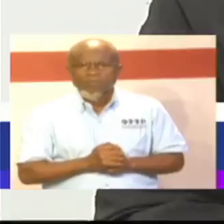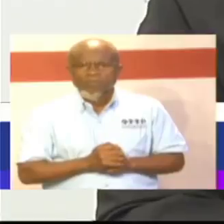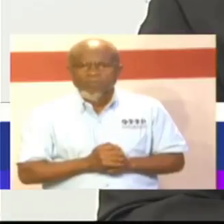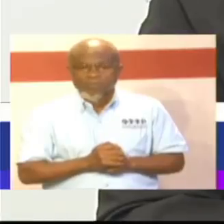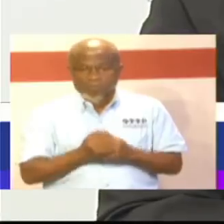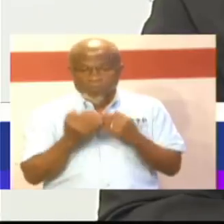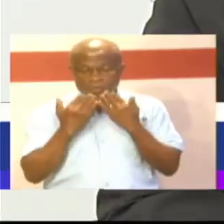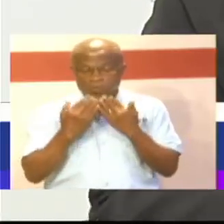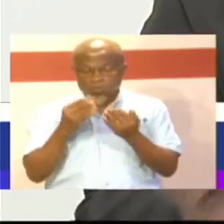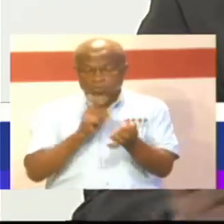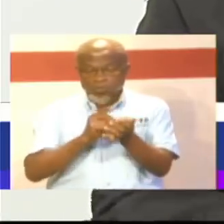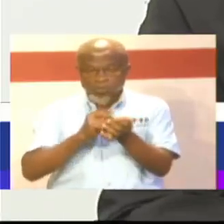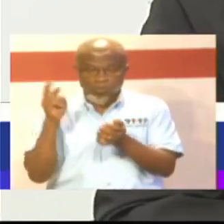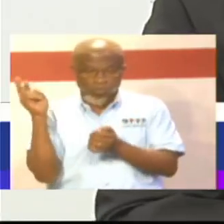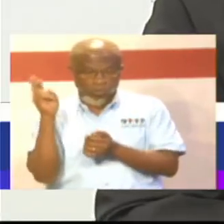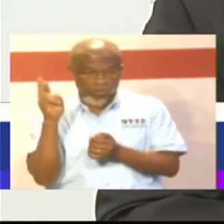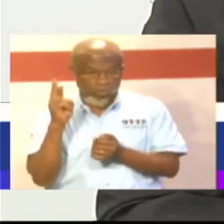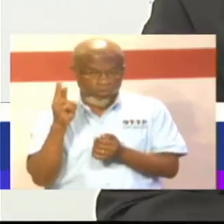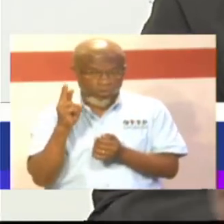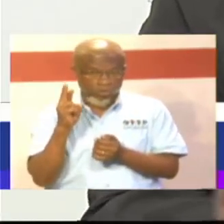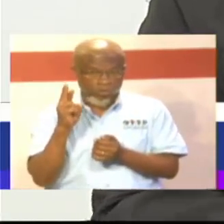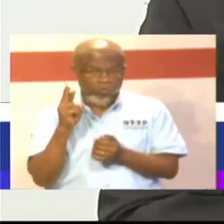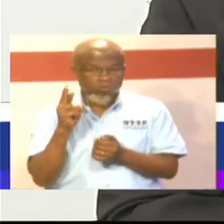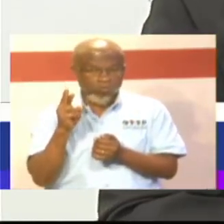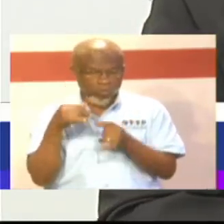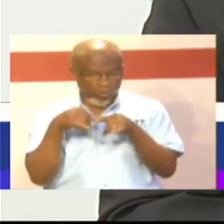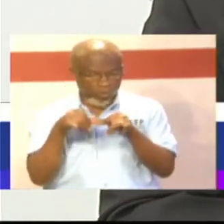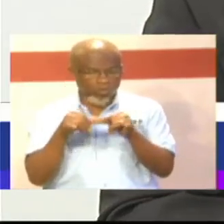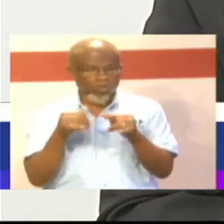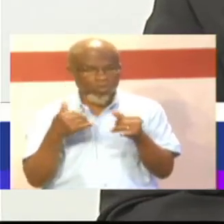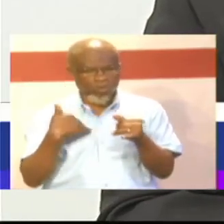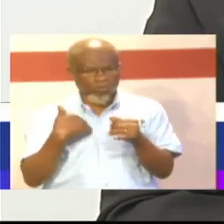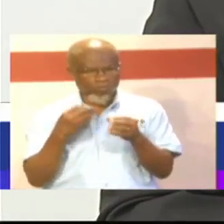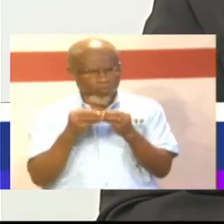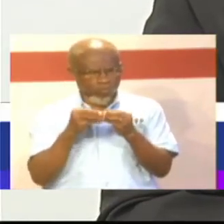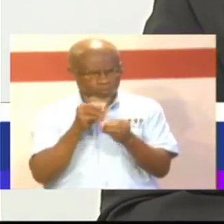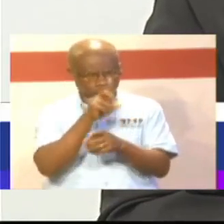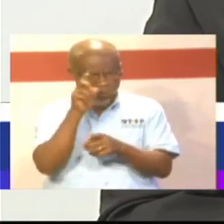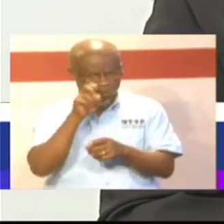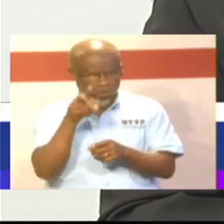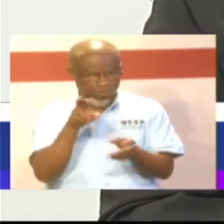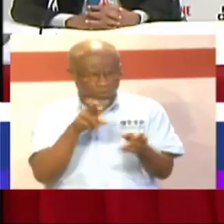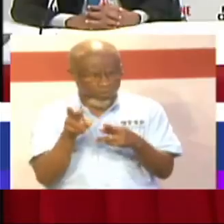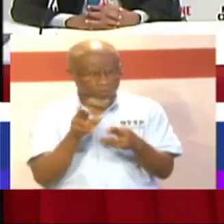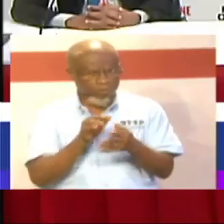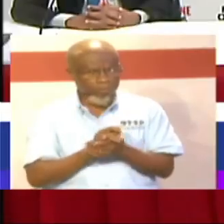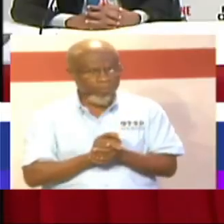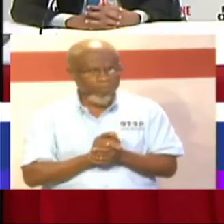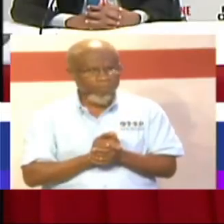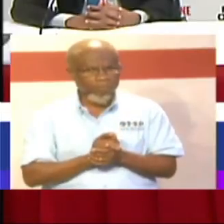Thank you very much, Dr. Richards, but we will stay with you a little while for follow-up. So,